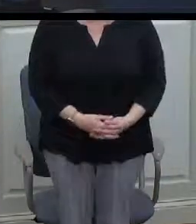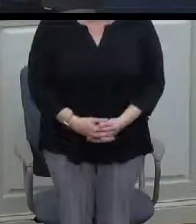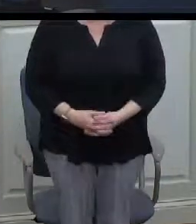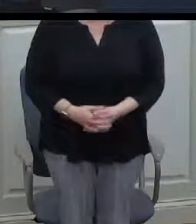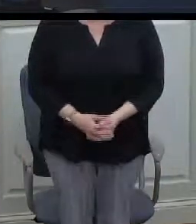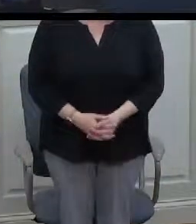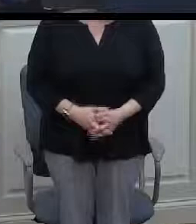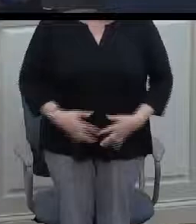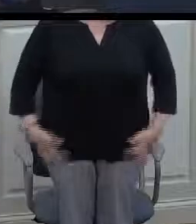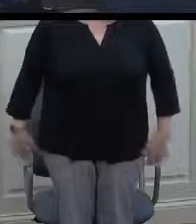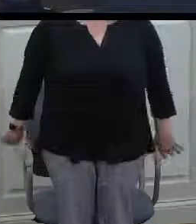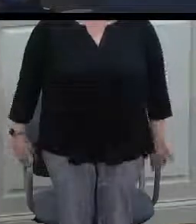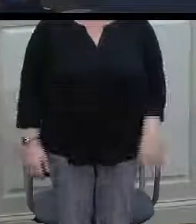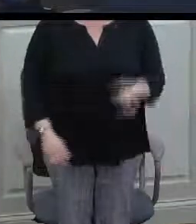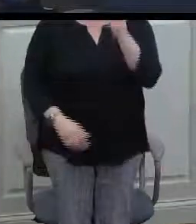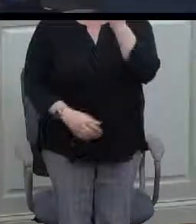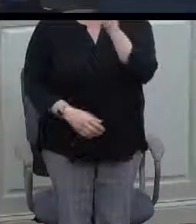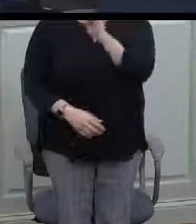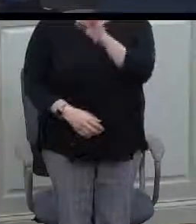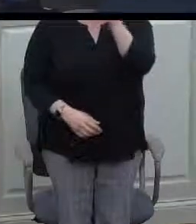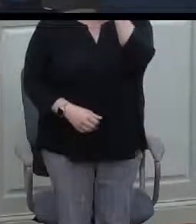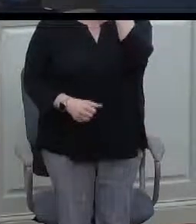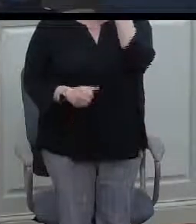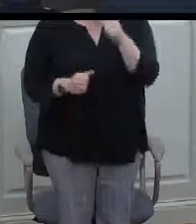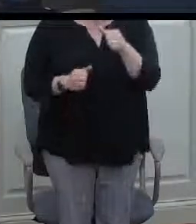Well, let's see if you remember it anyway.